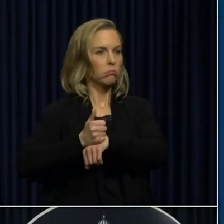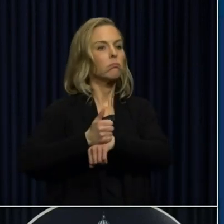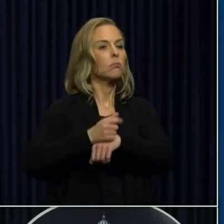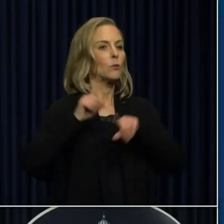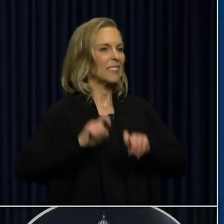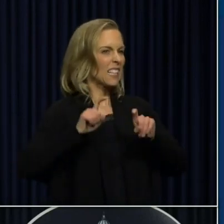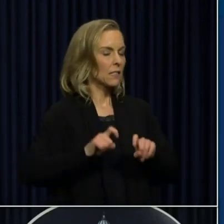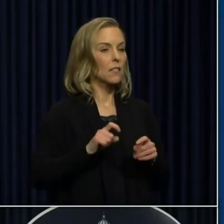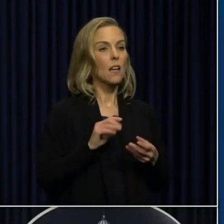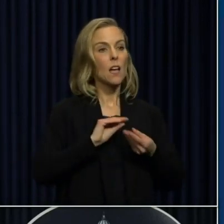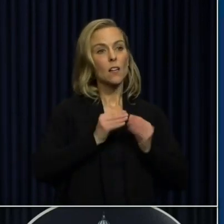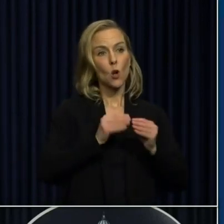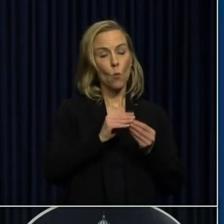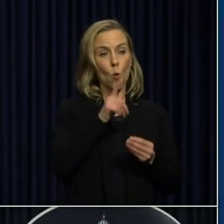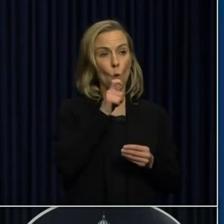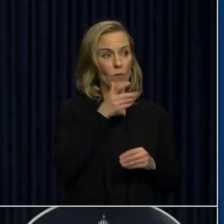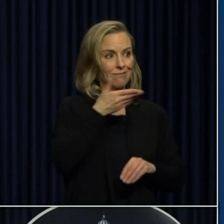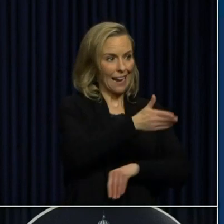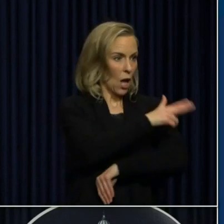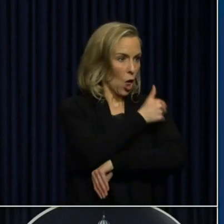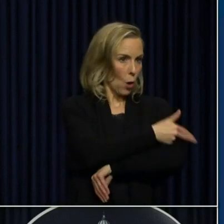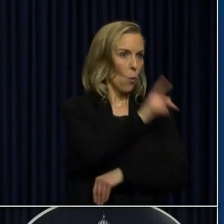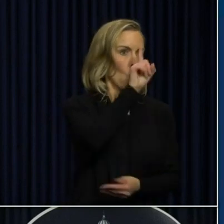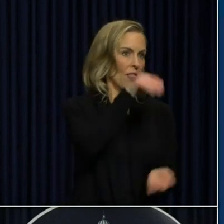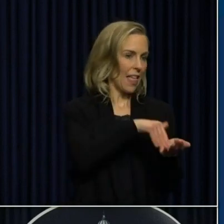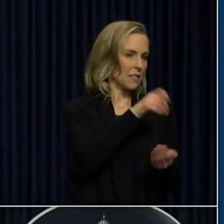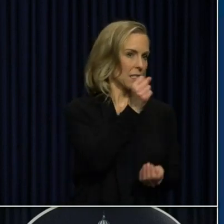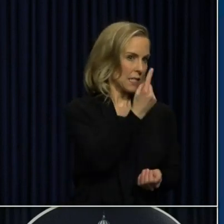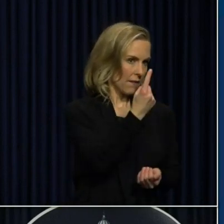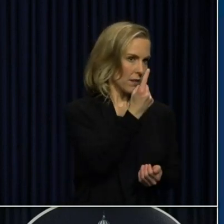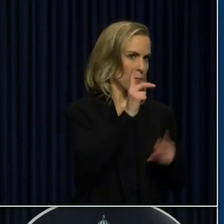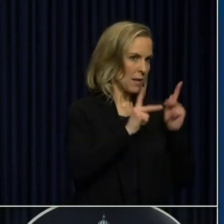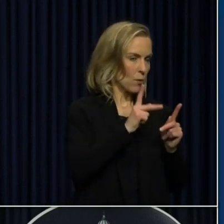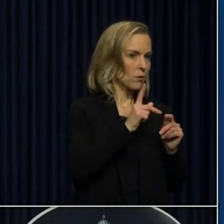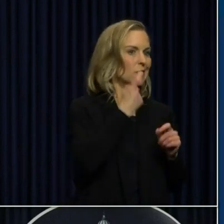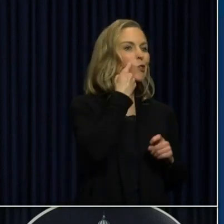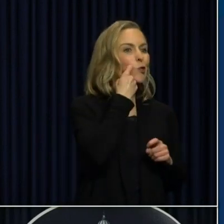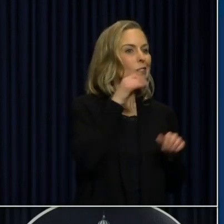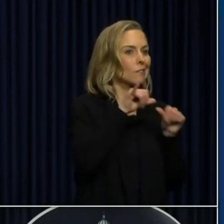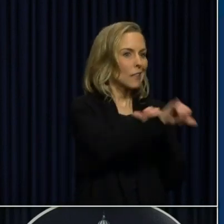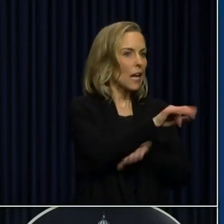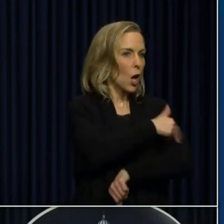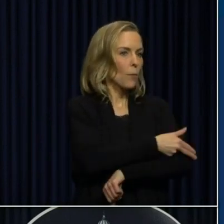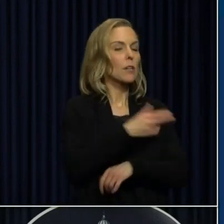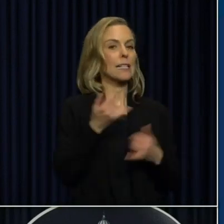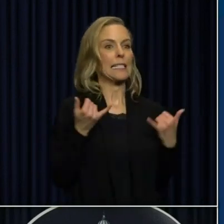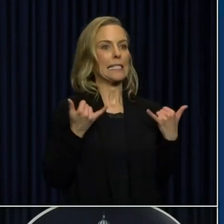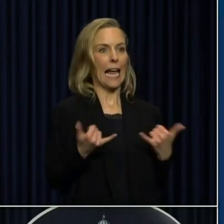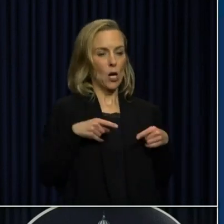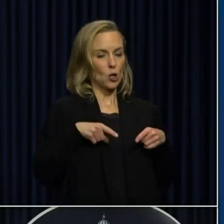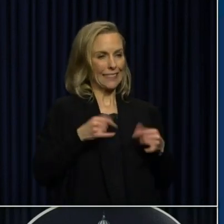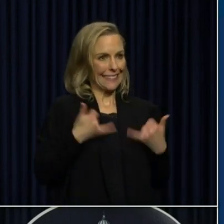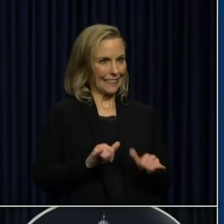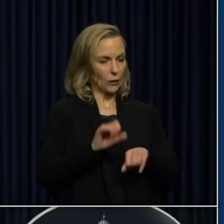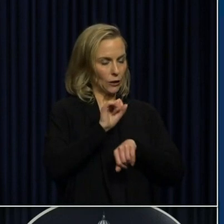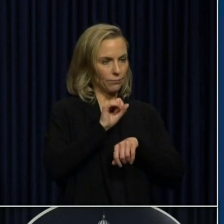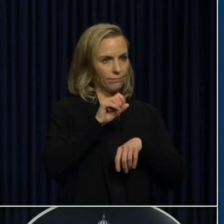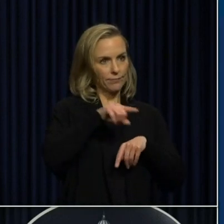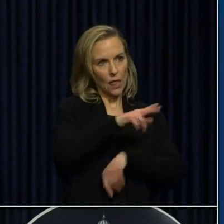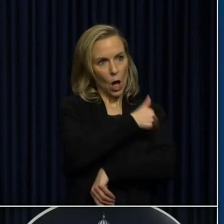ever hospitalized in Kentucky, 1,011. Currently hospitalized, 265. Ever in the